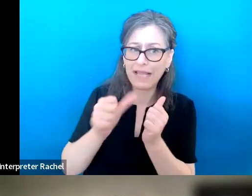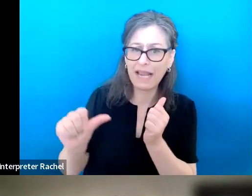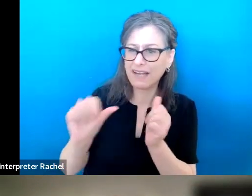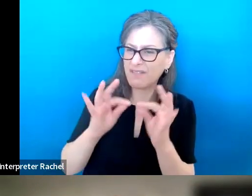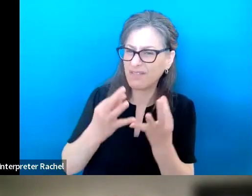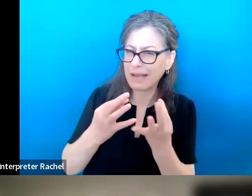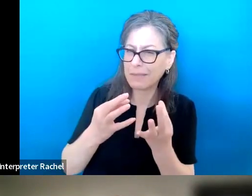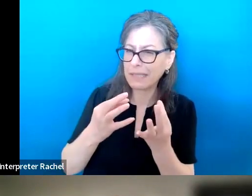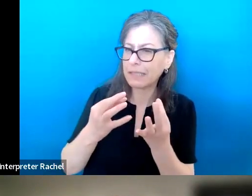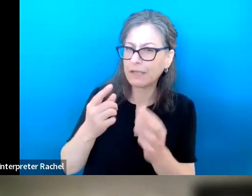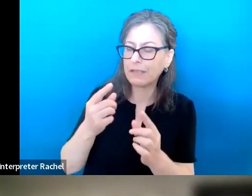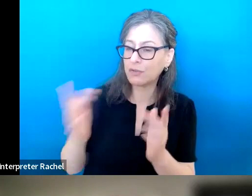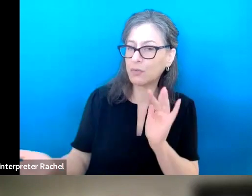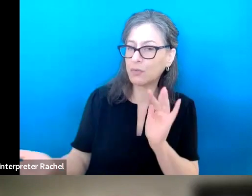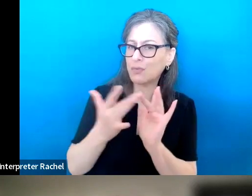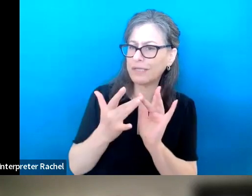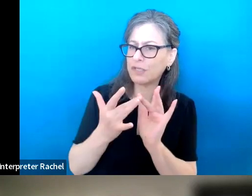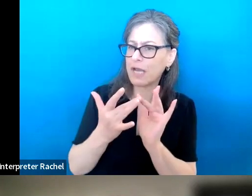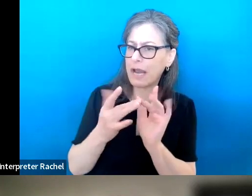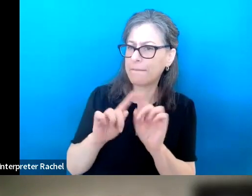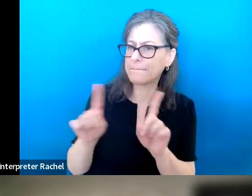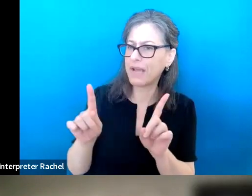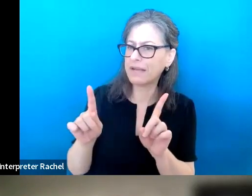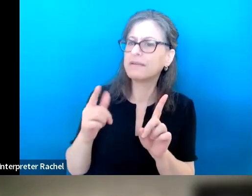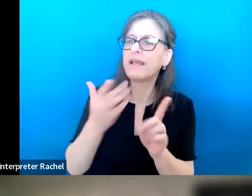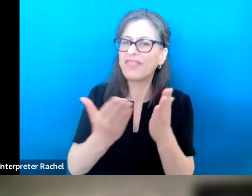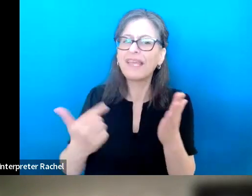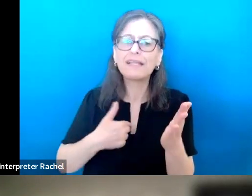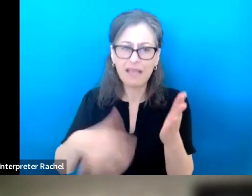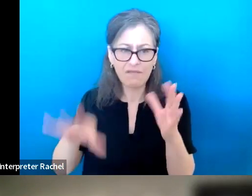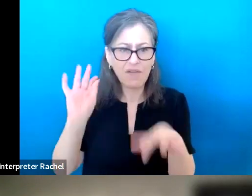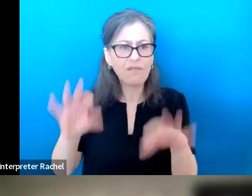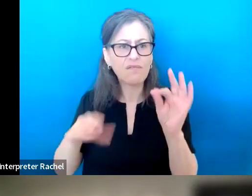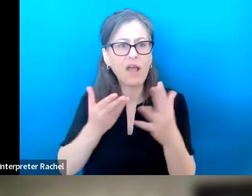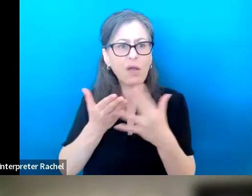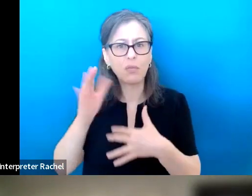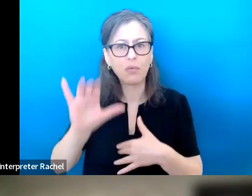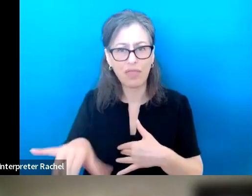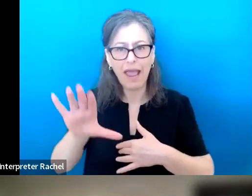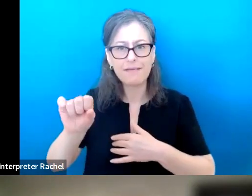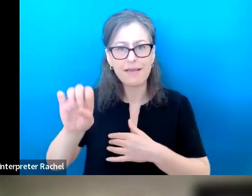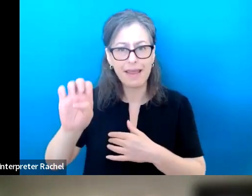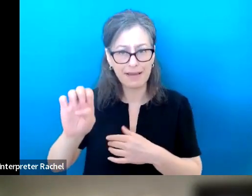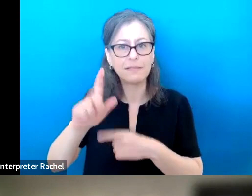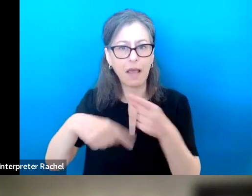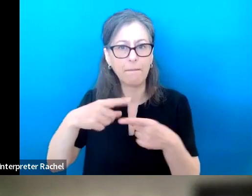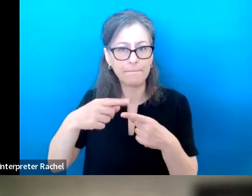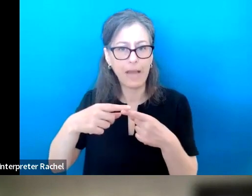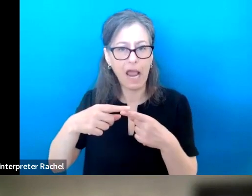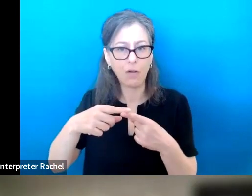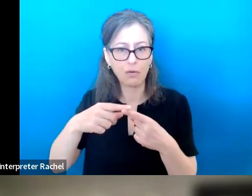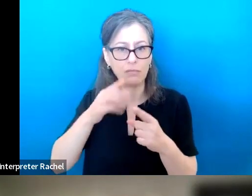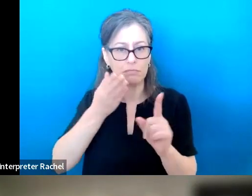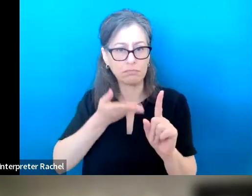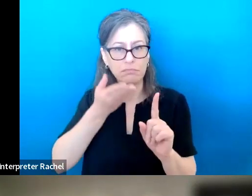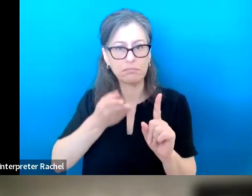or relatives that reached out at all, but it was, there's stuff that I found out through the case about her, but there isn't a